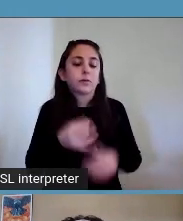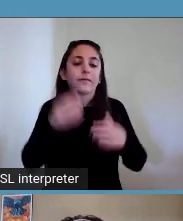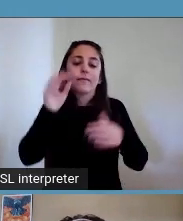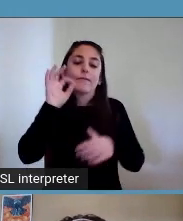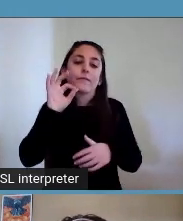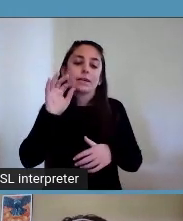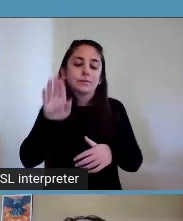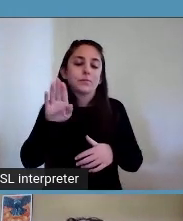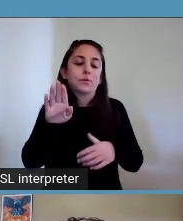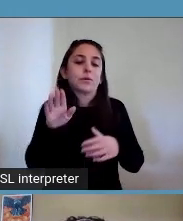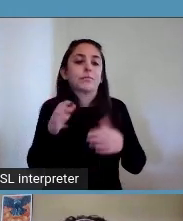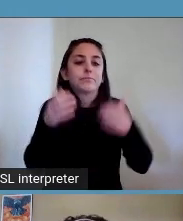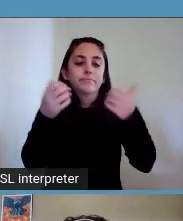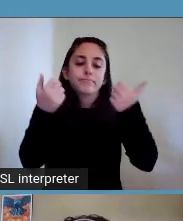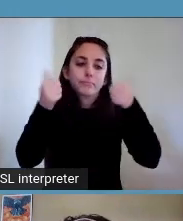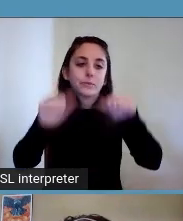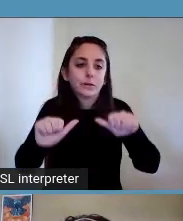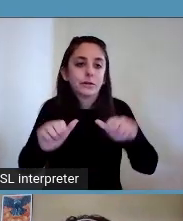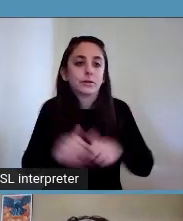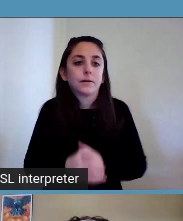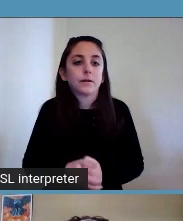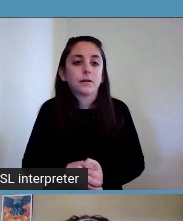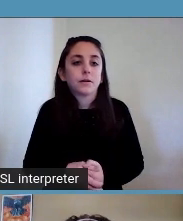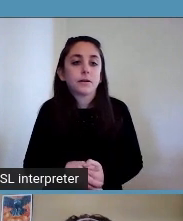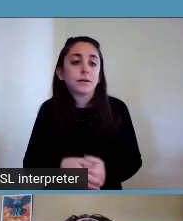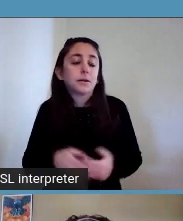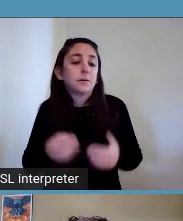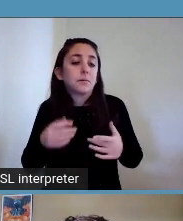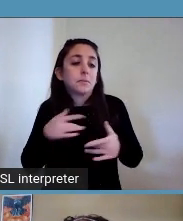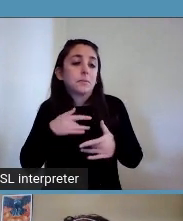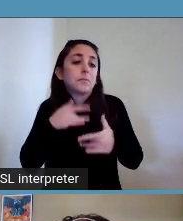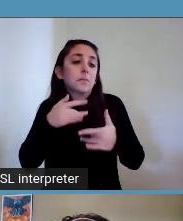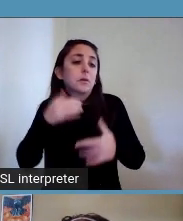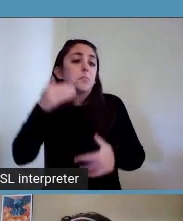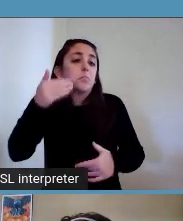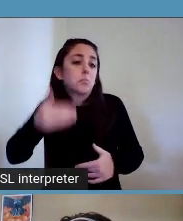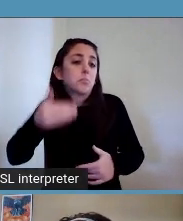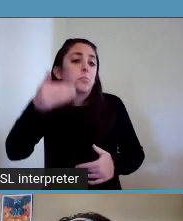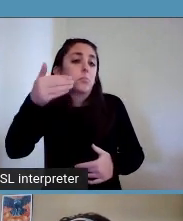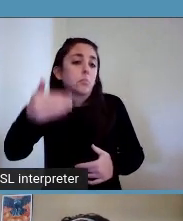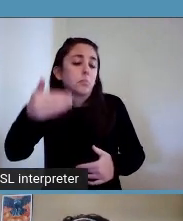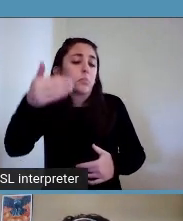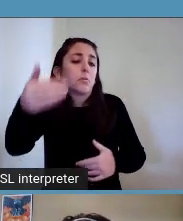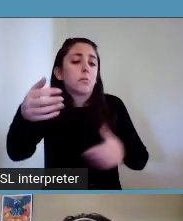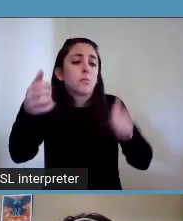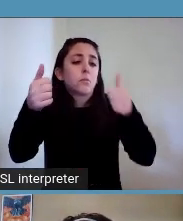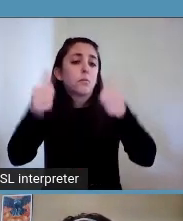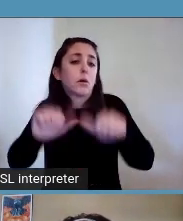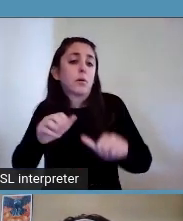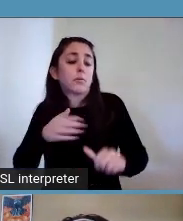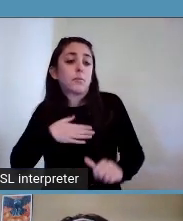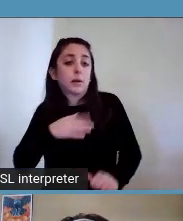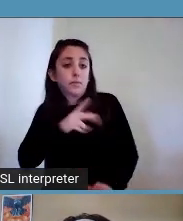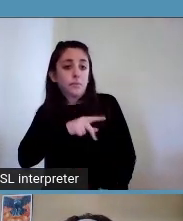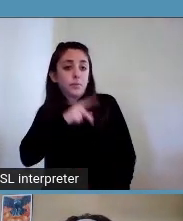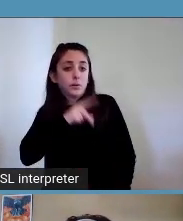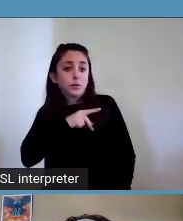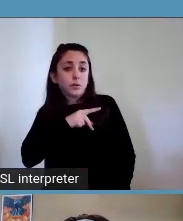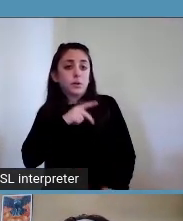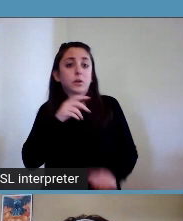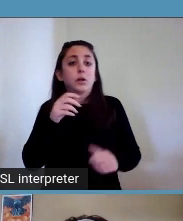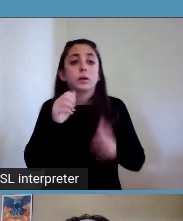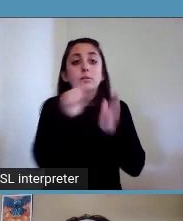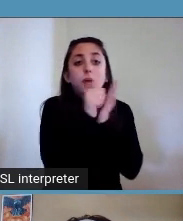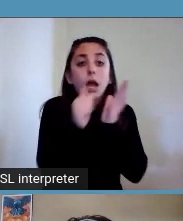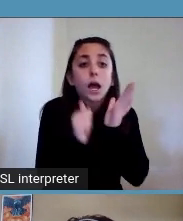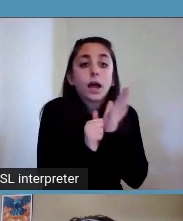occasionally. I'll post a picture or something on my personal accounts to test it out to see if people are interested. And if it does really